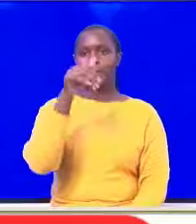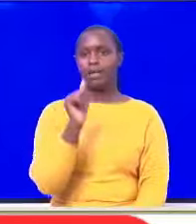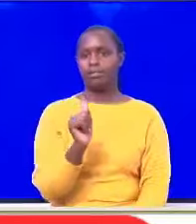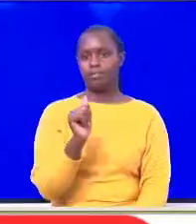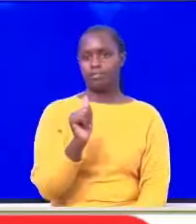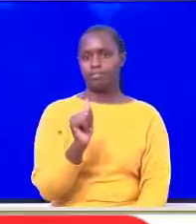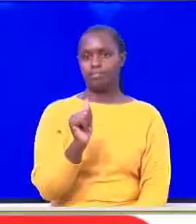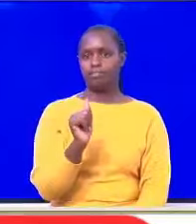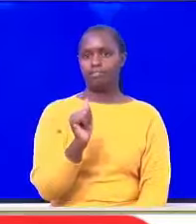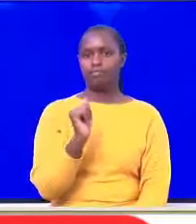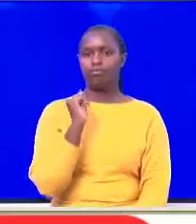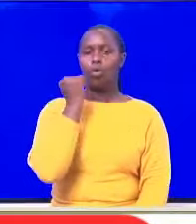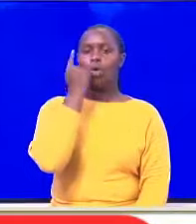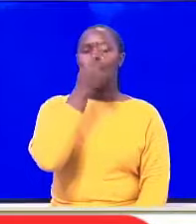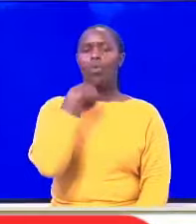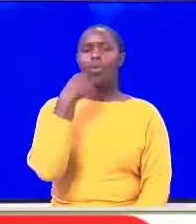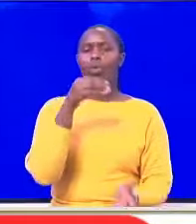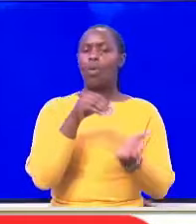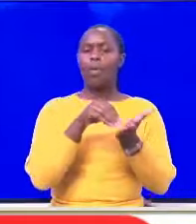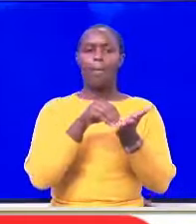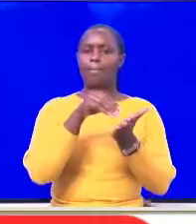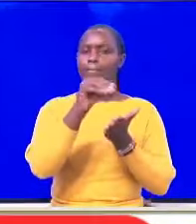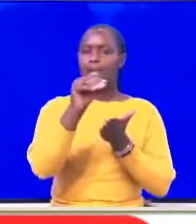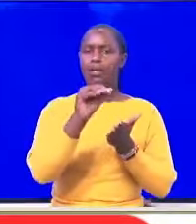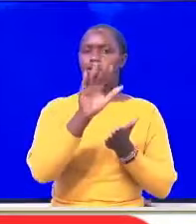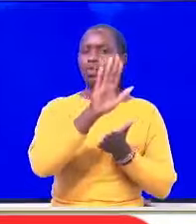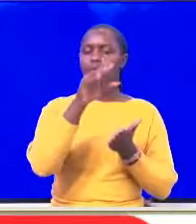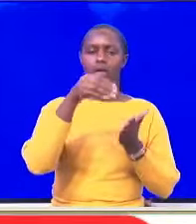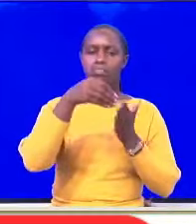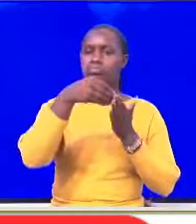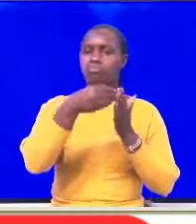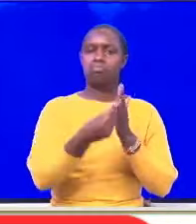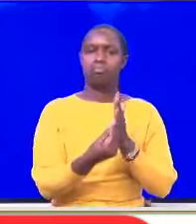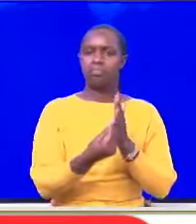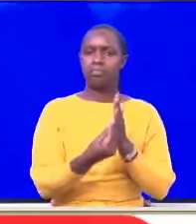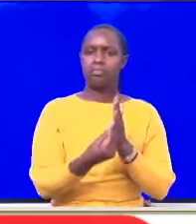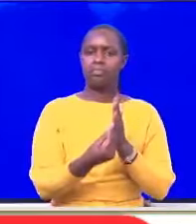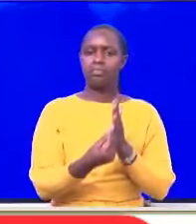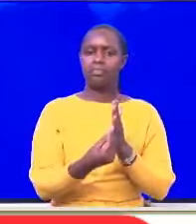paid for your ticket?